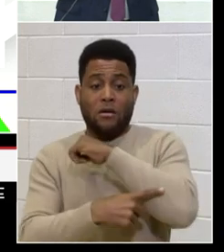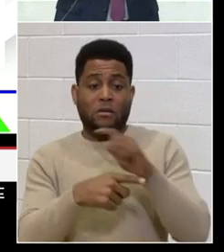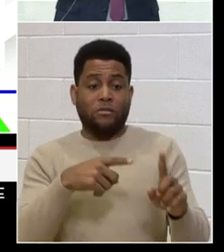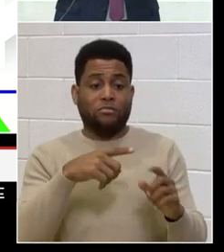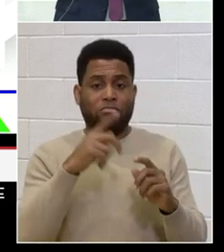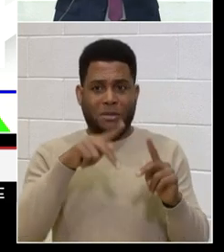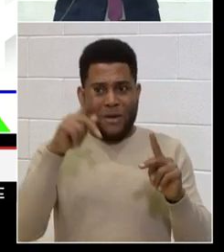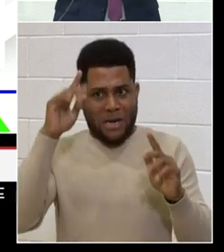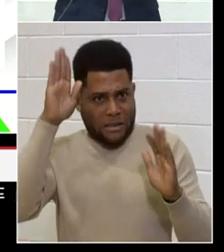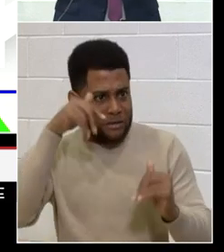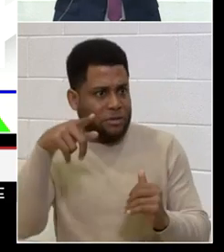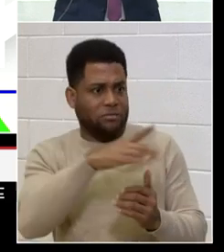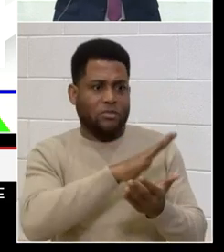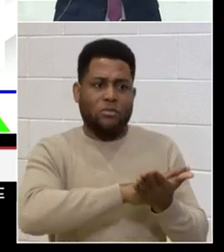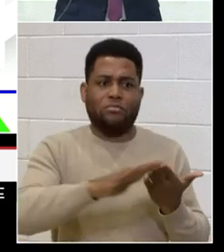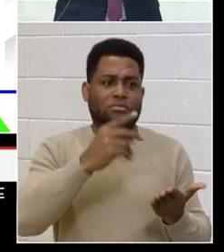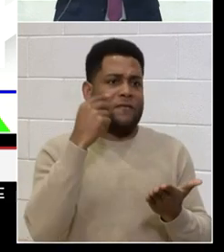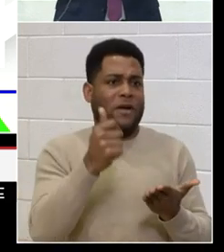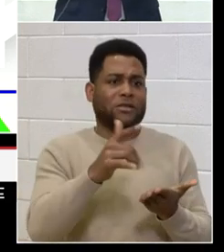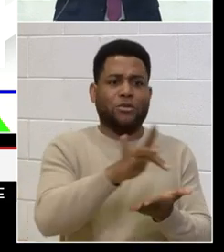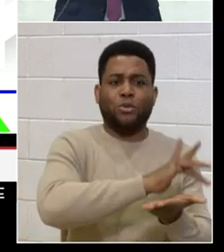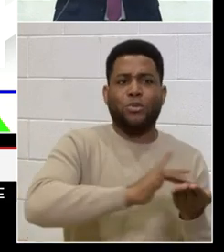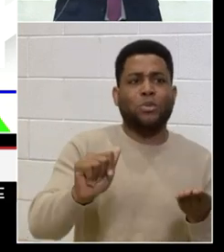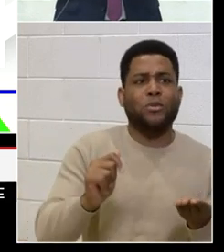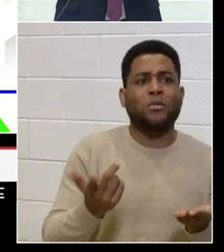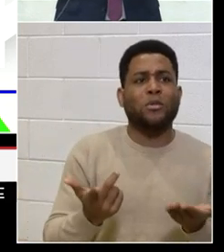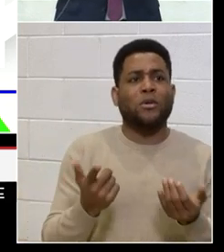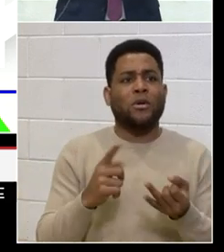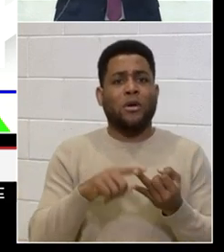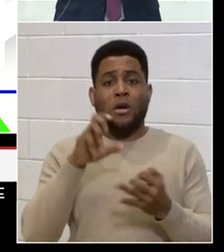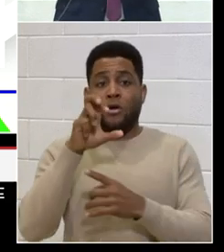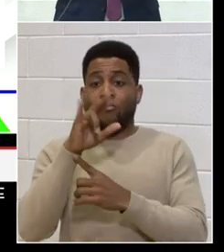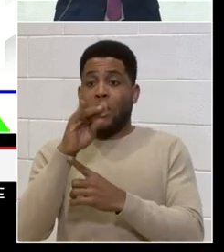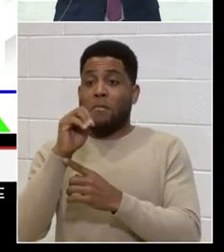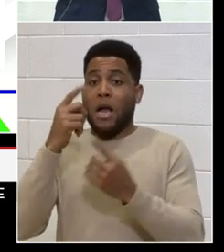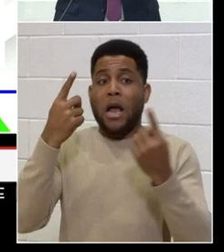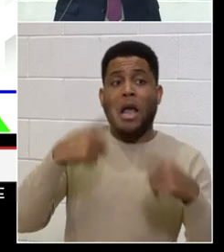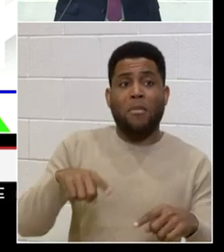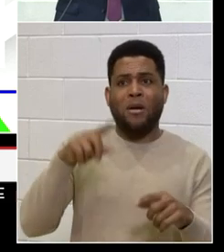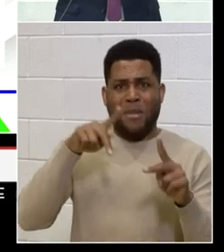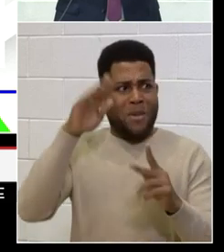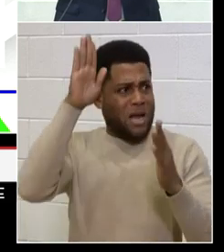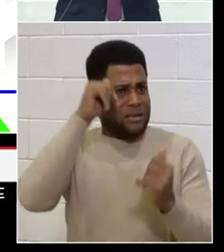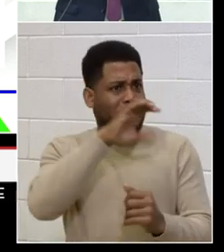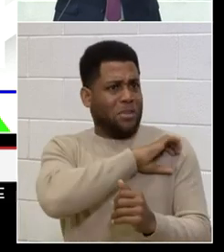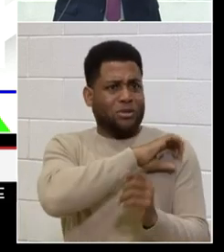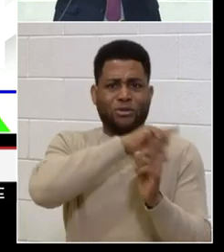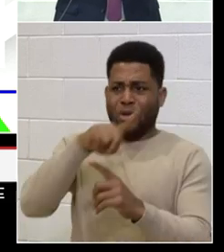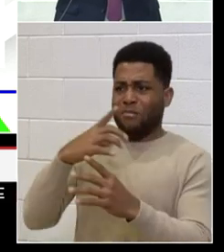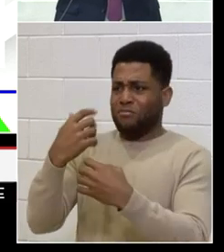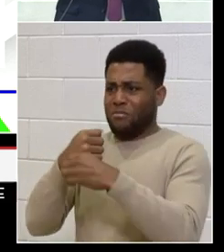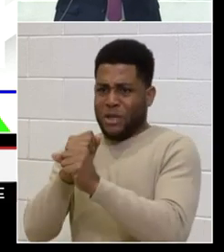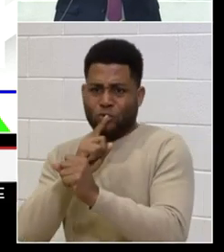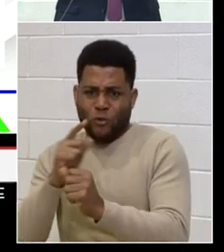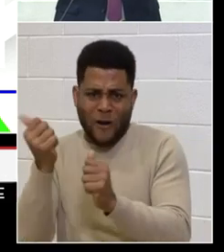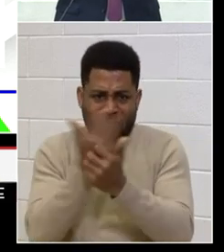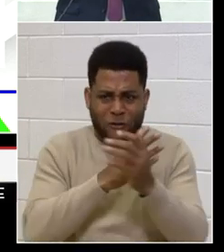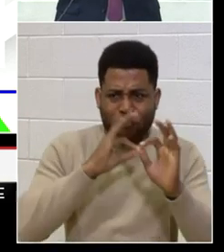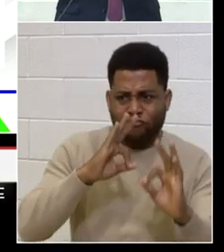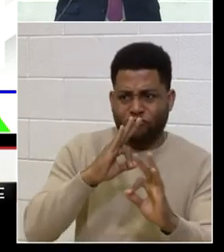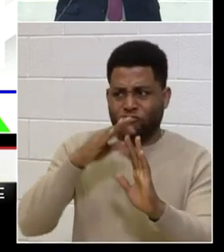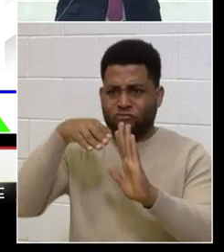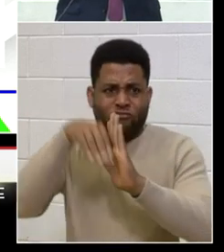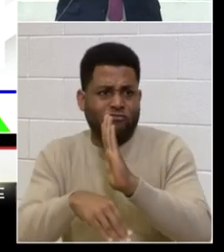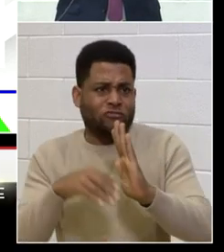safe. So these are things that, as part of the social contract, we must do and maintain. We also look at, the second item is